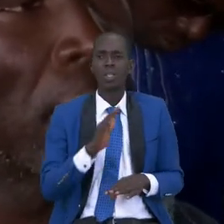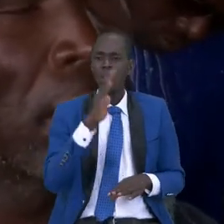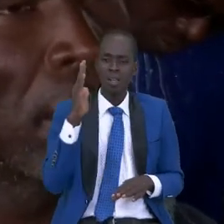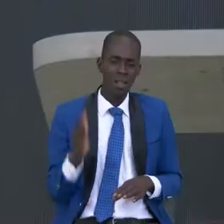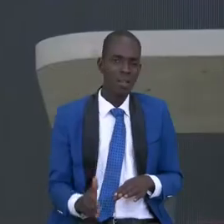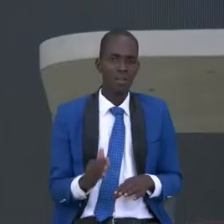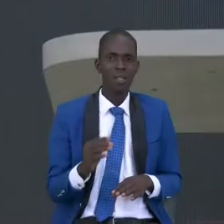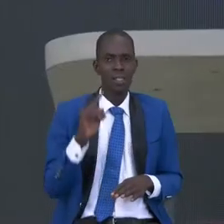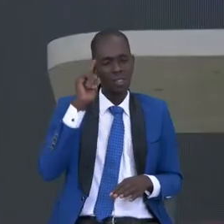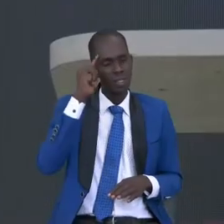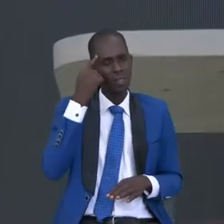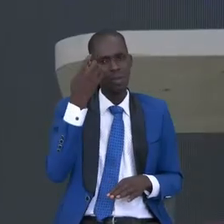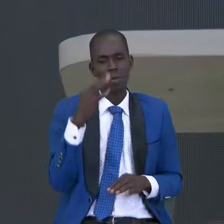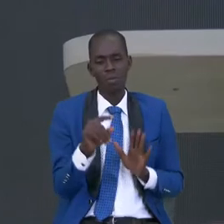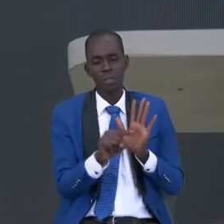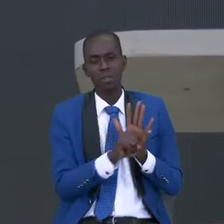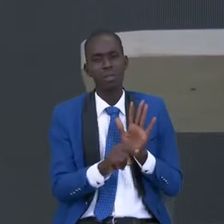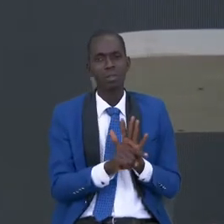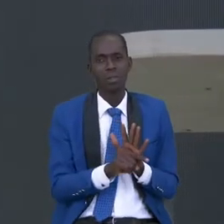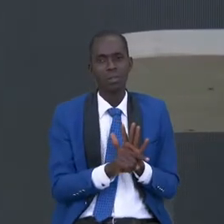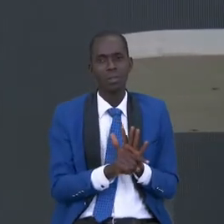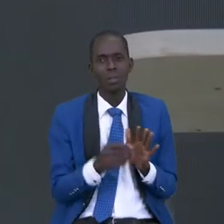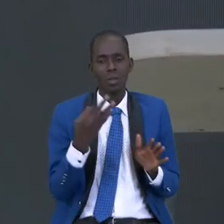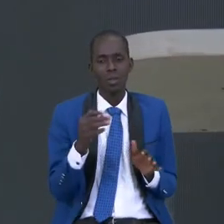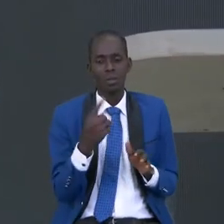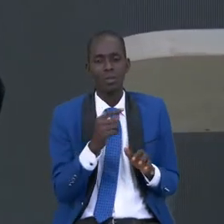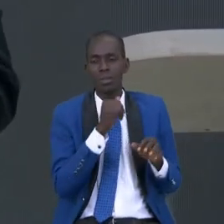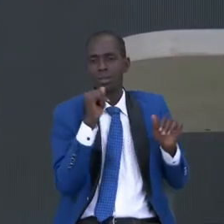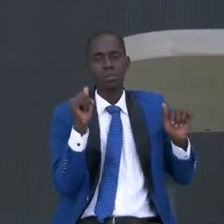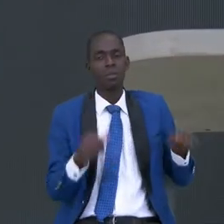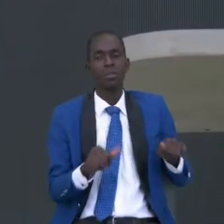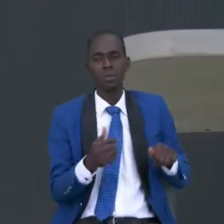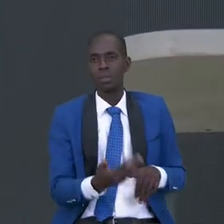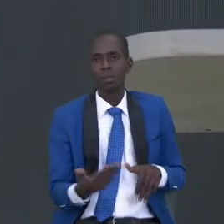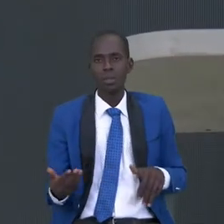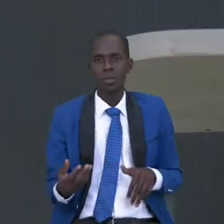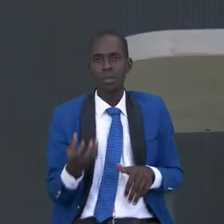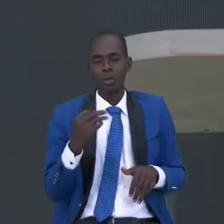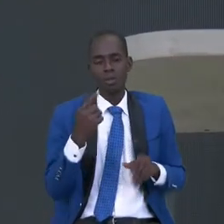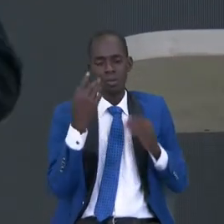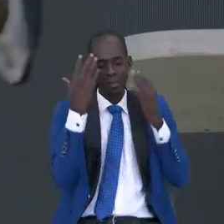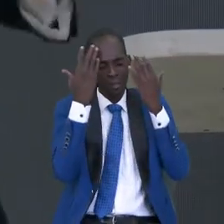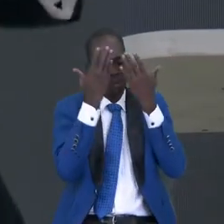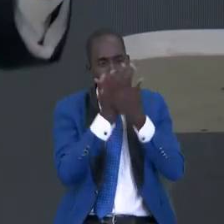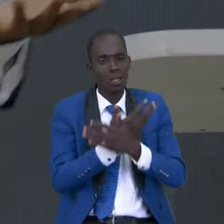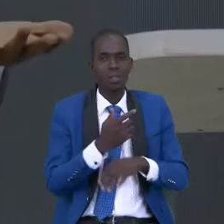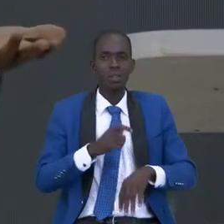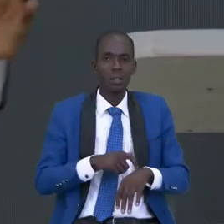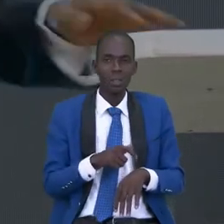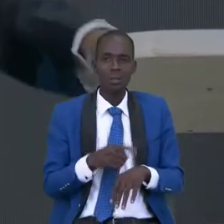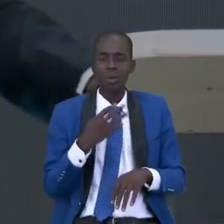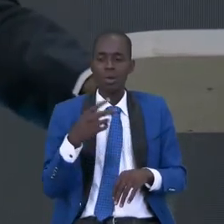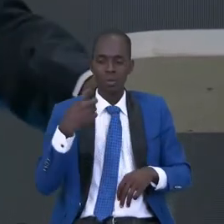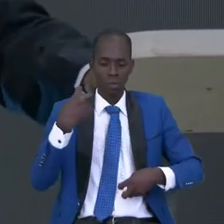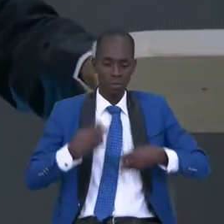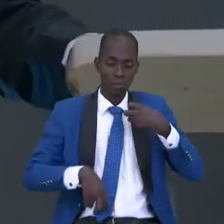of the negative, of the impossible, of the dark hours, of the difficult